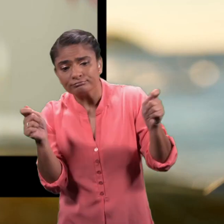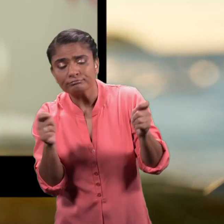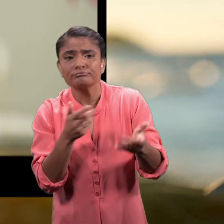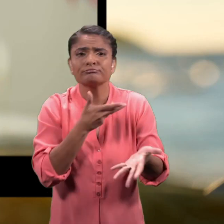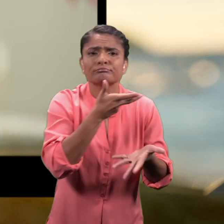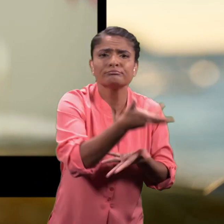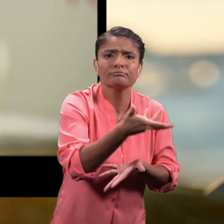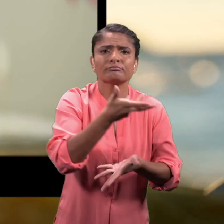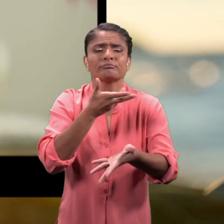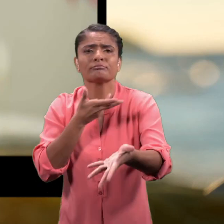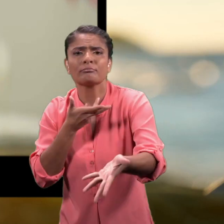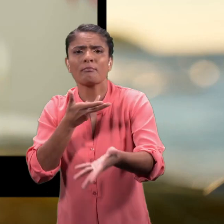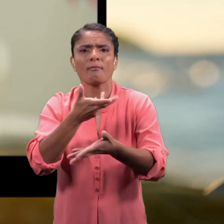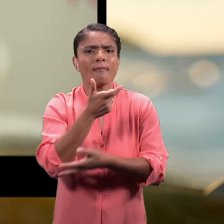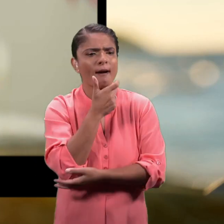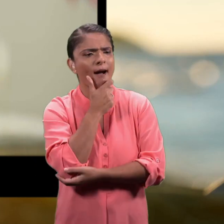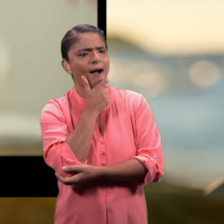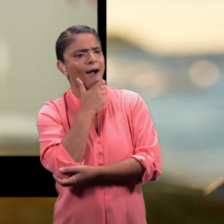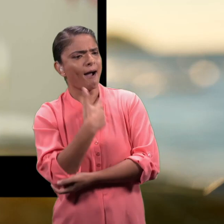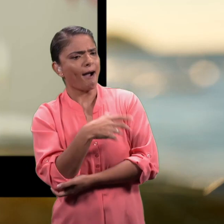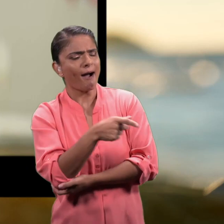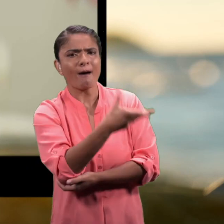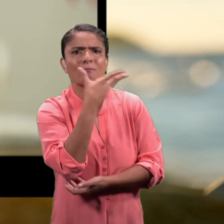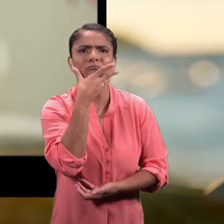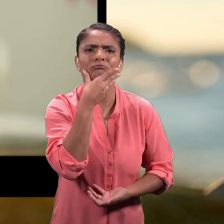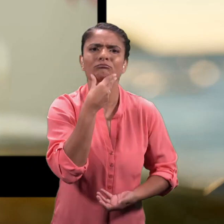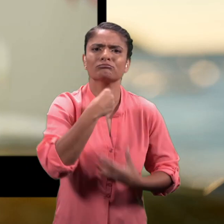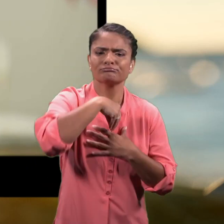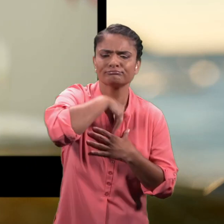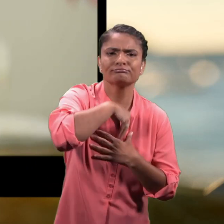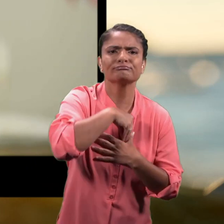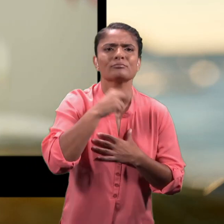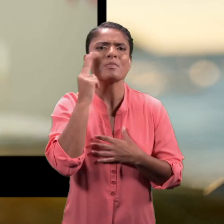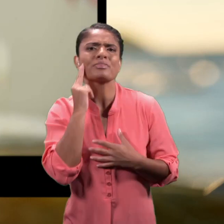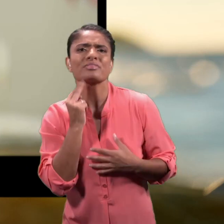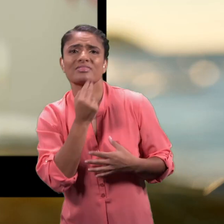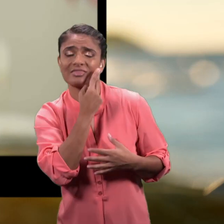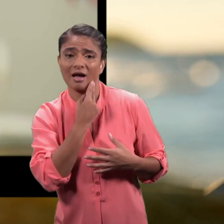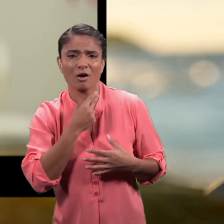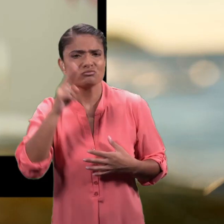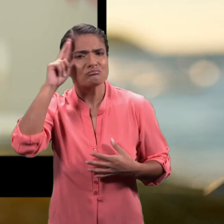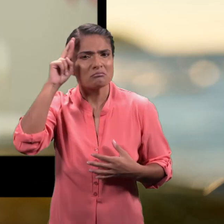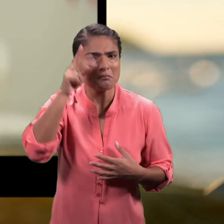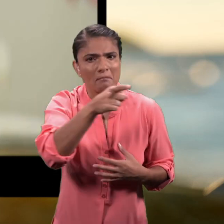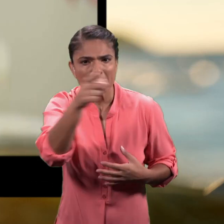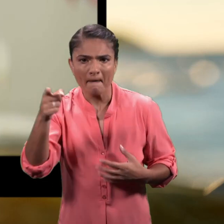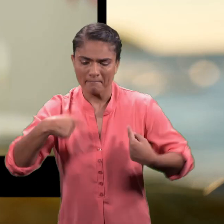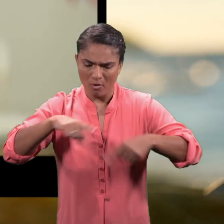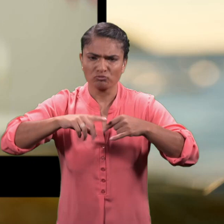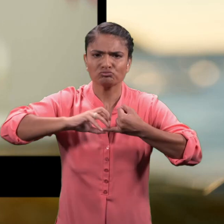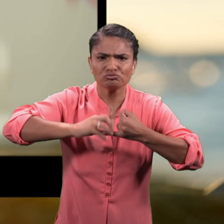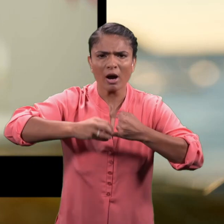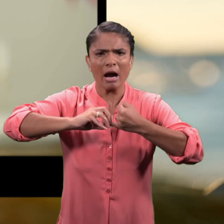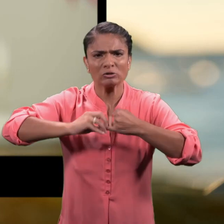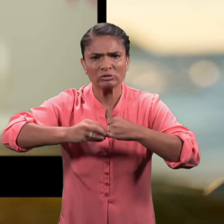when you get to know a person, that's when you get to see their beauty. Beauty comes from the heart, you know. And as much as